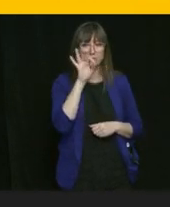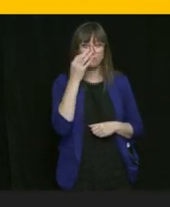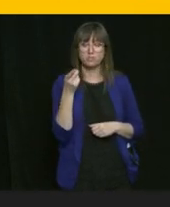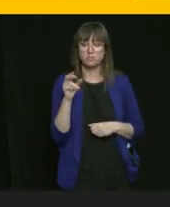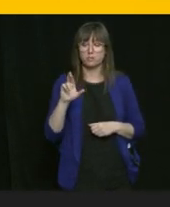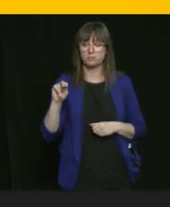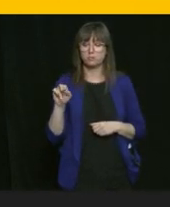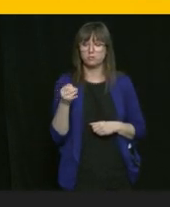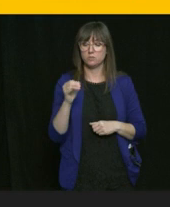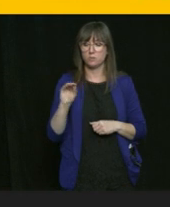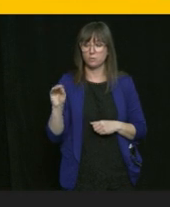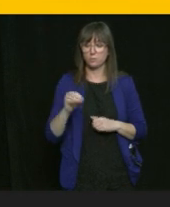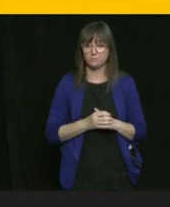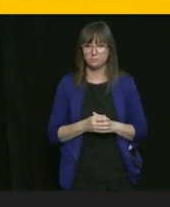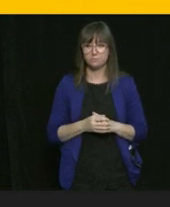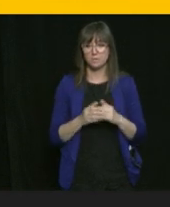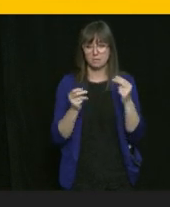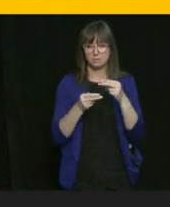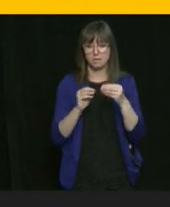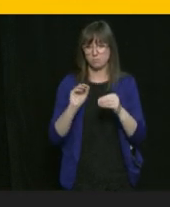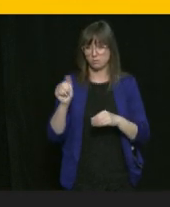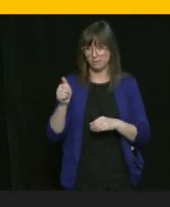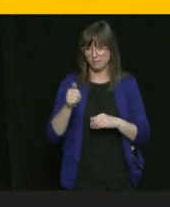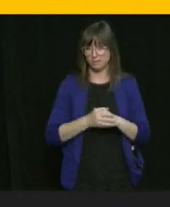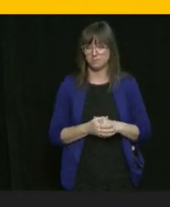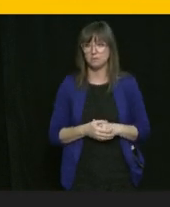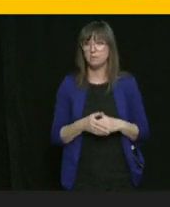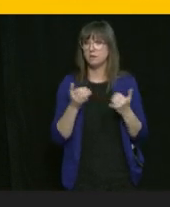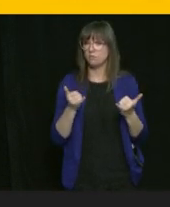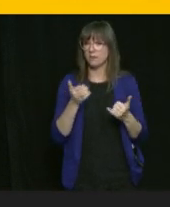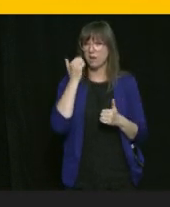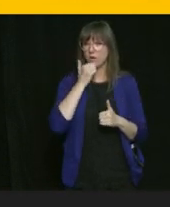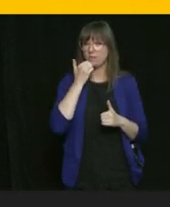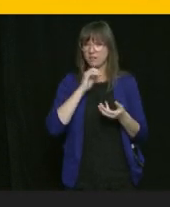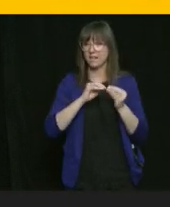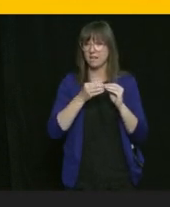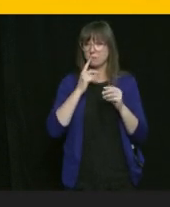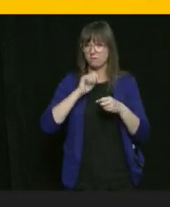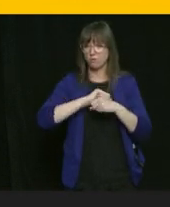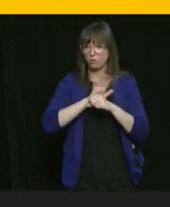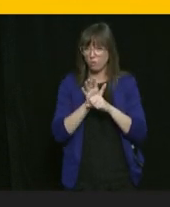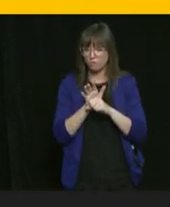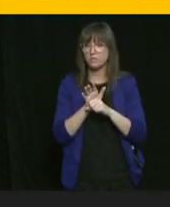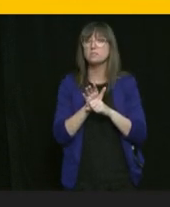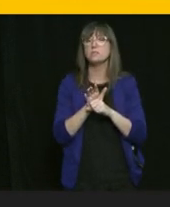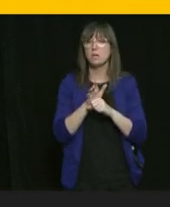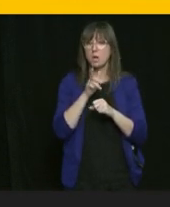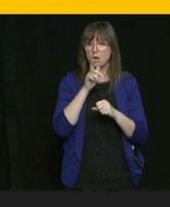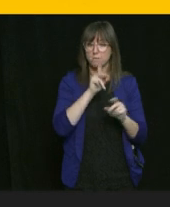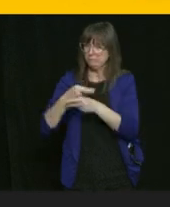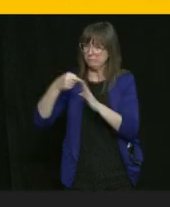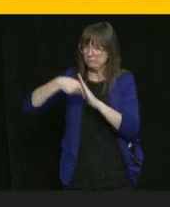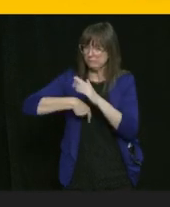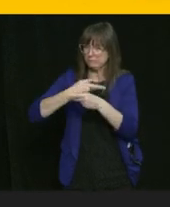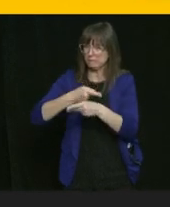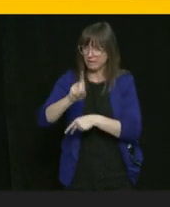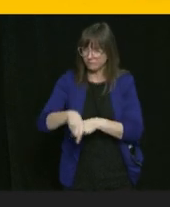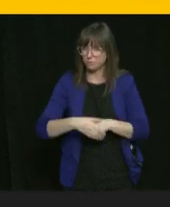10. Currently, the daily number of COVID-19 cases in hospital remains